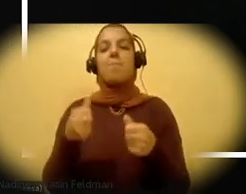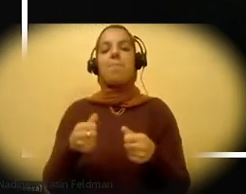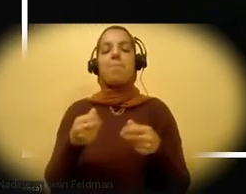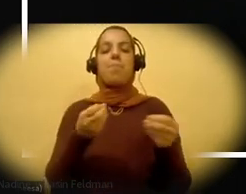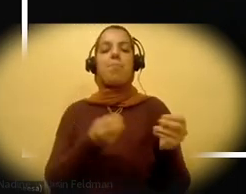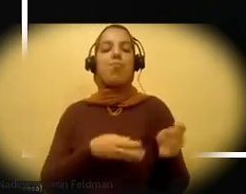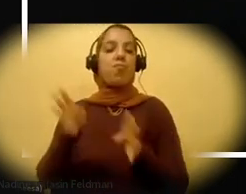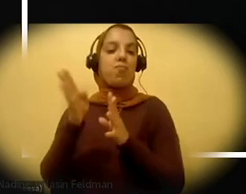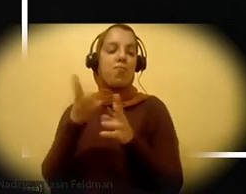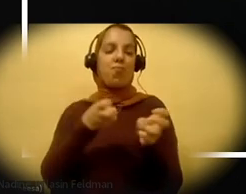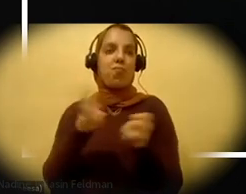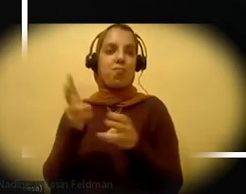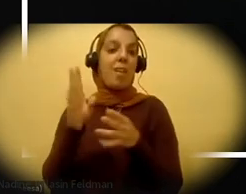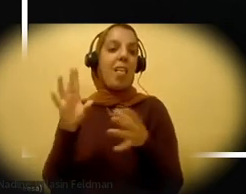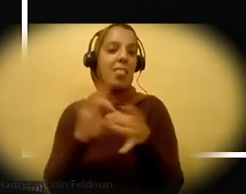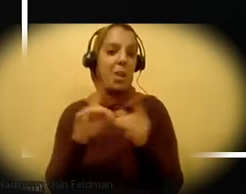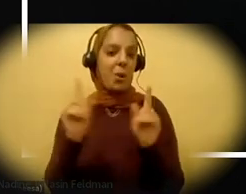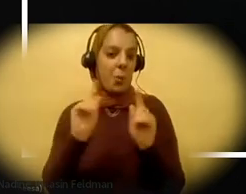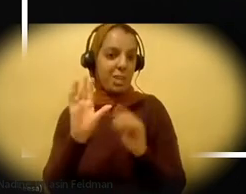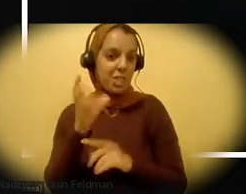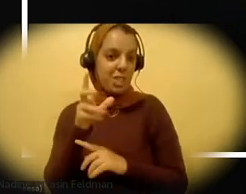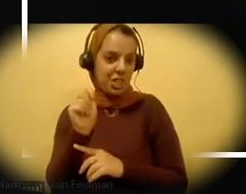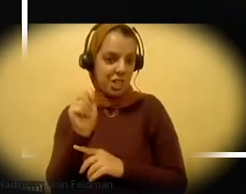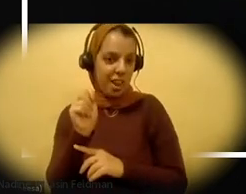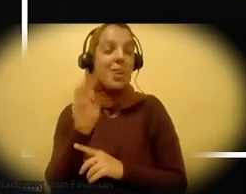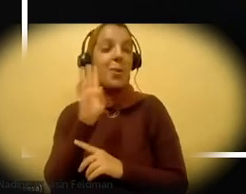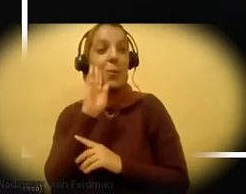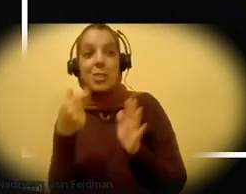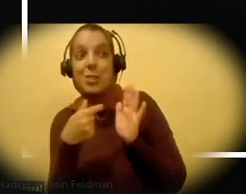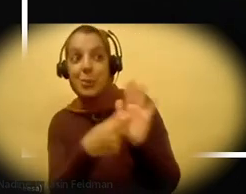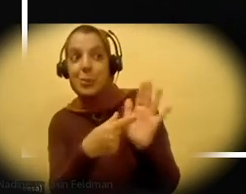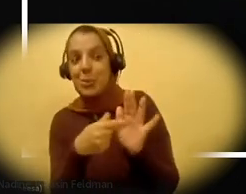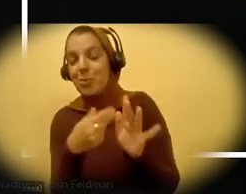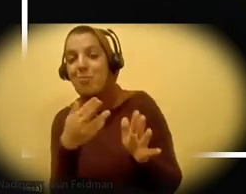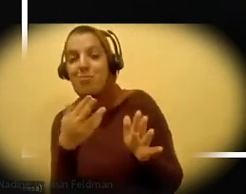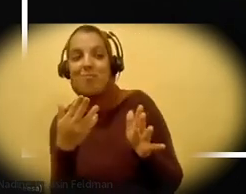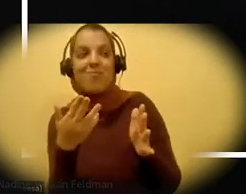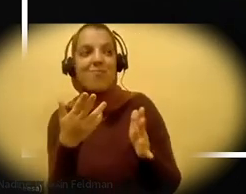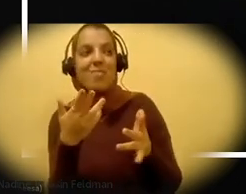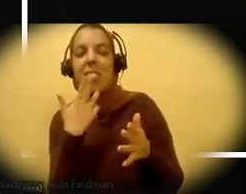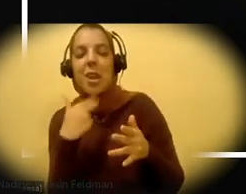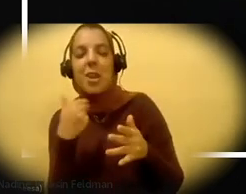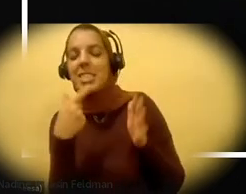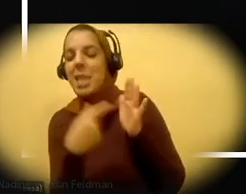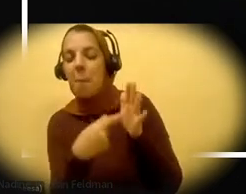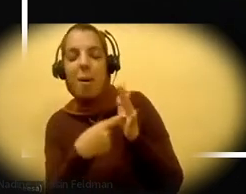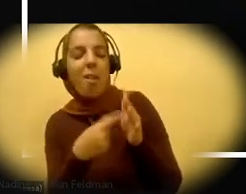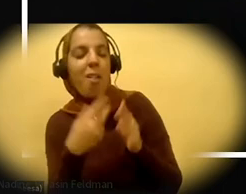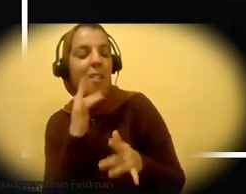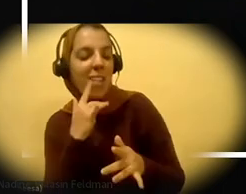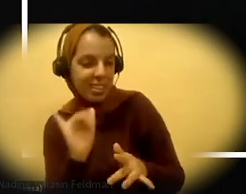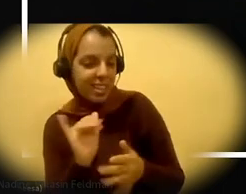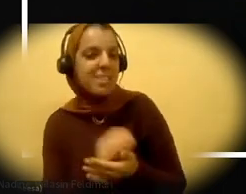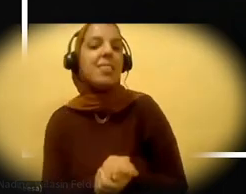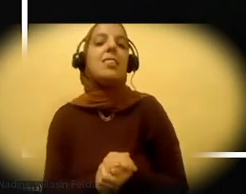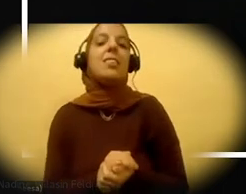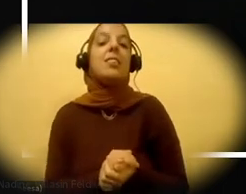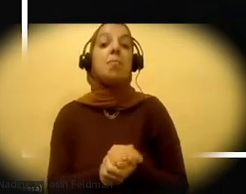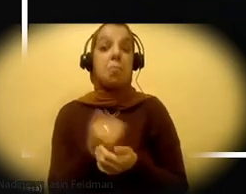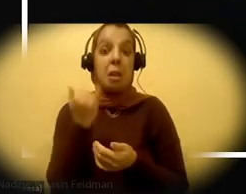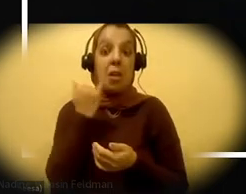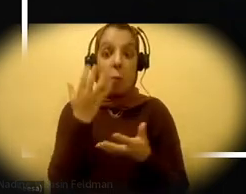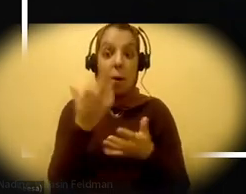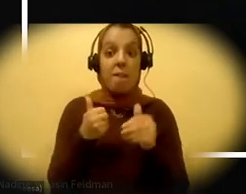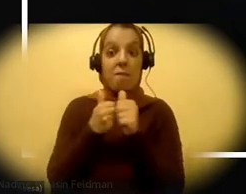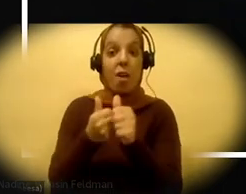you to that digital sneak peek of the digital archive. To keep up with our upcoming events,